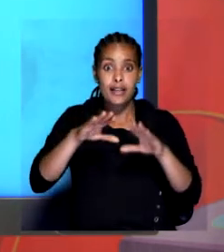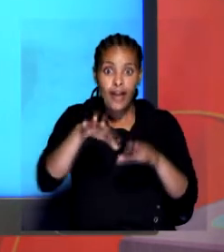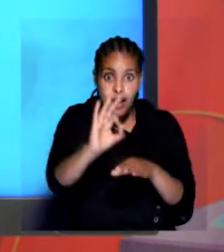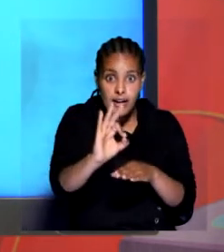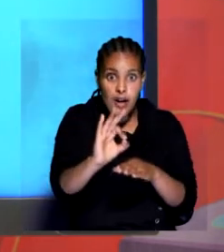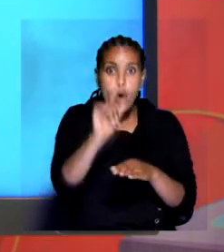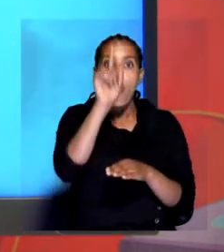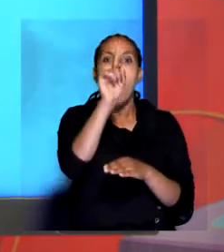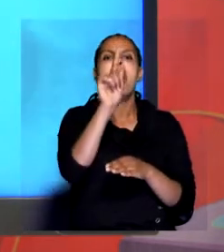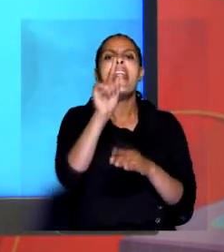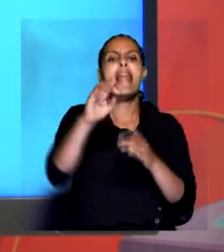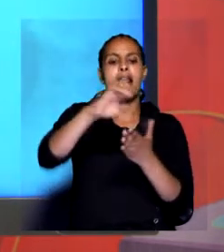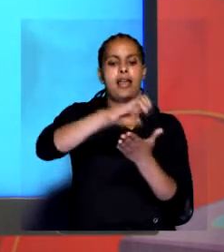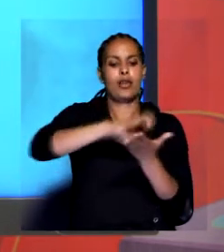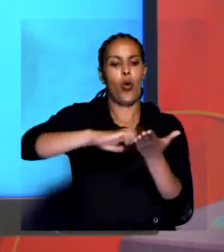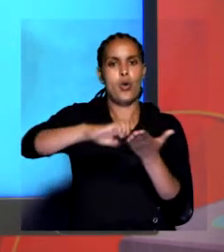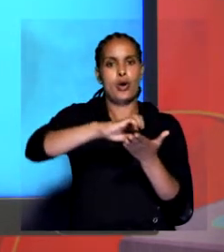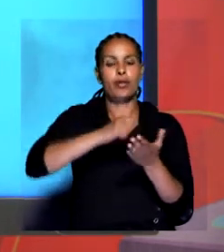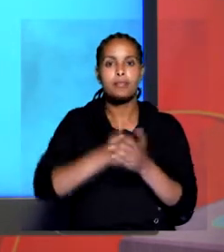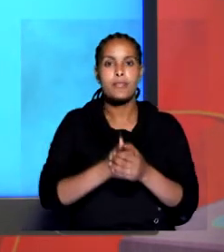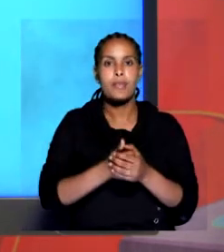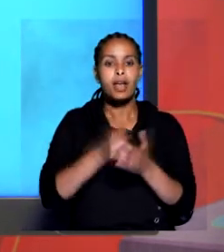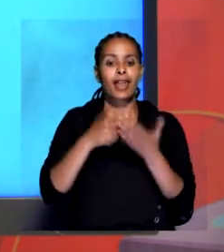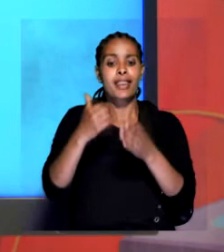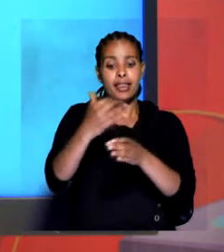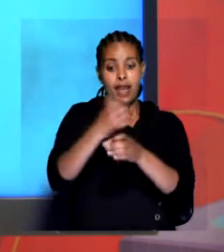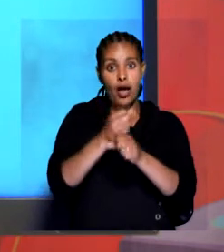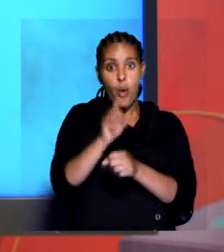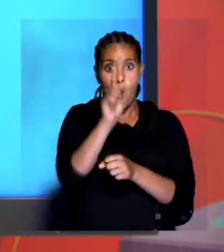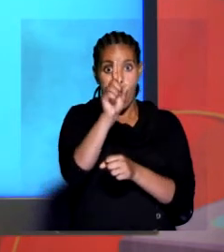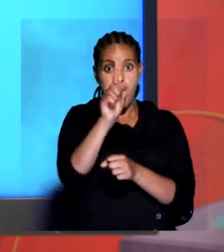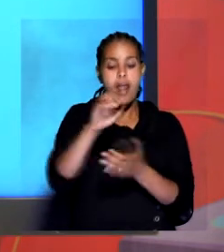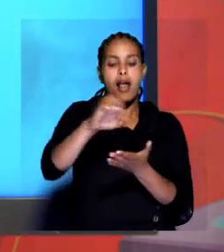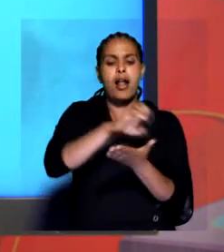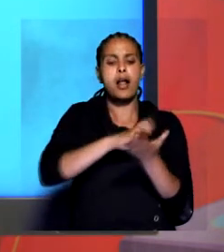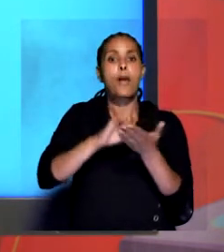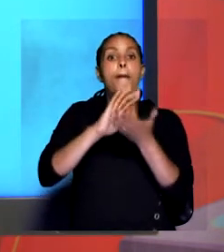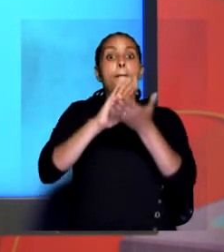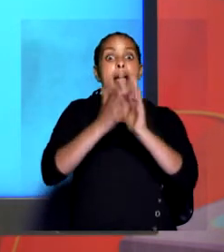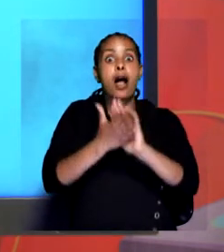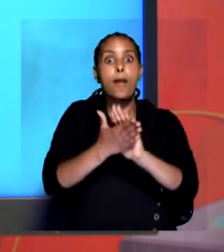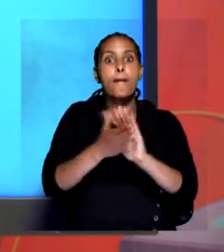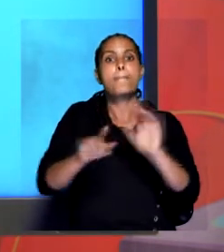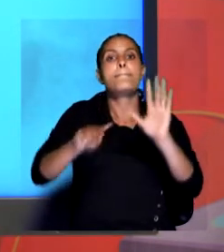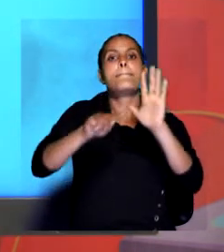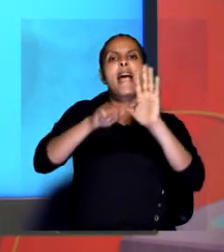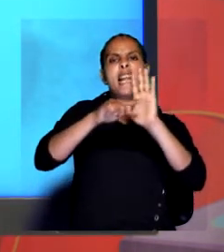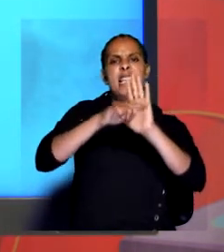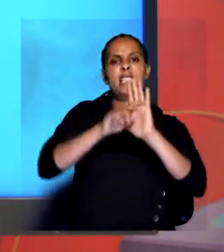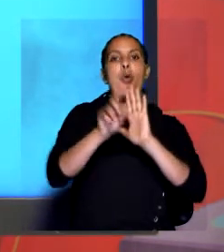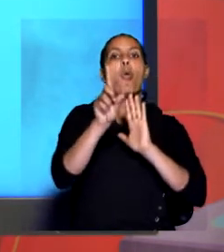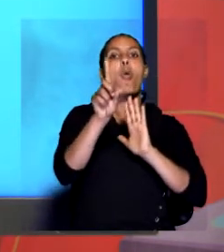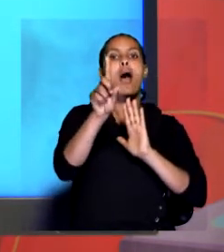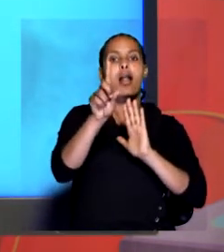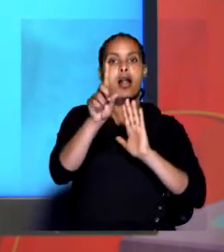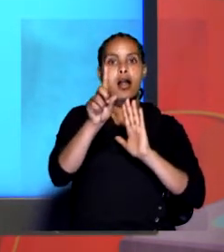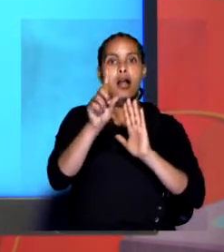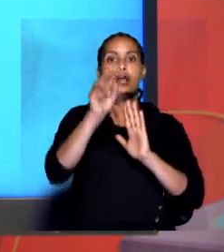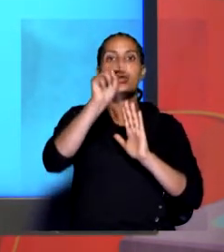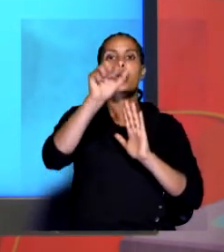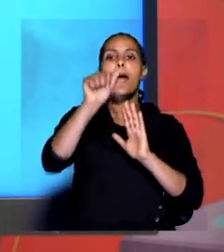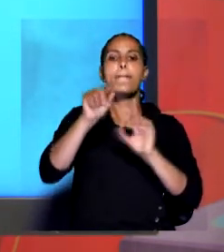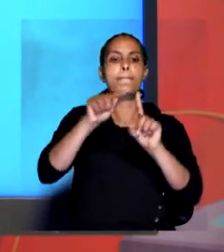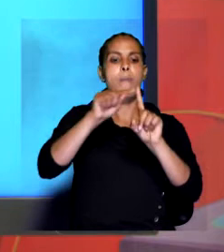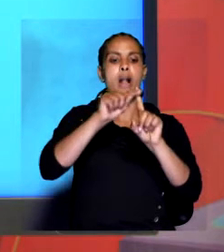one electron. It takes one electron and become minus one. Now sodium